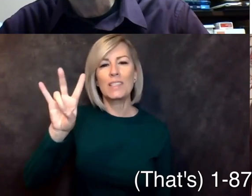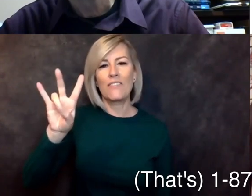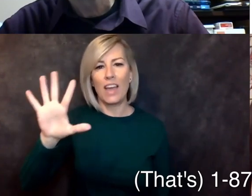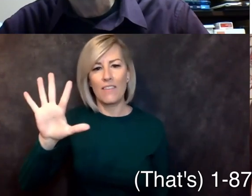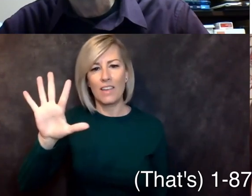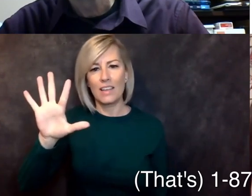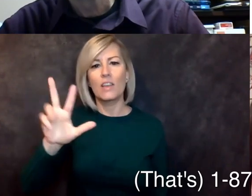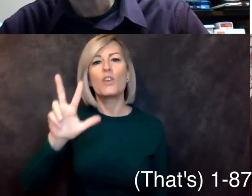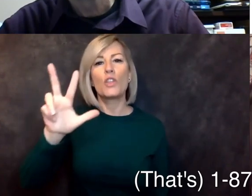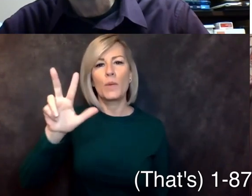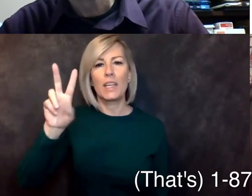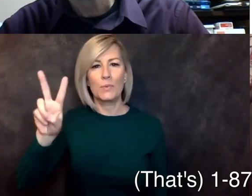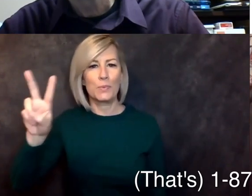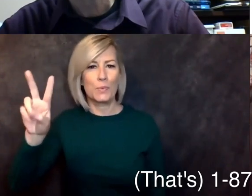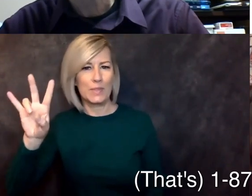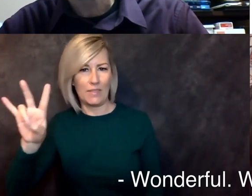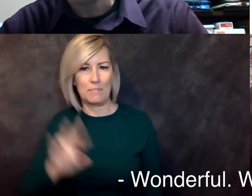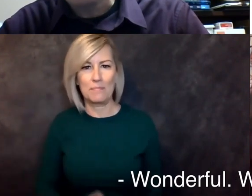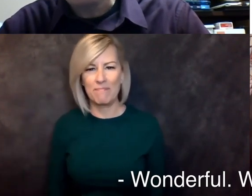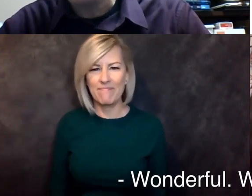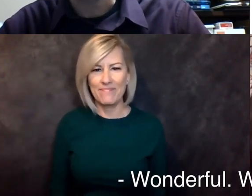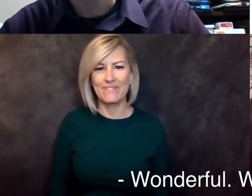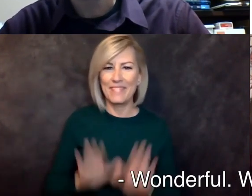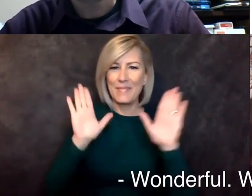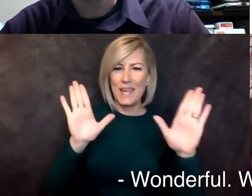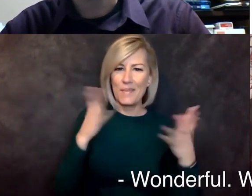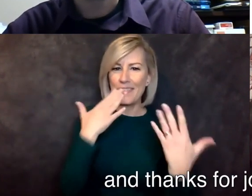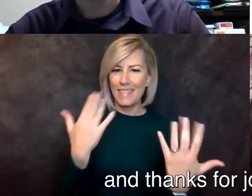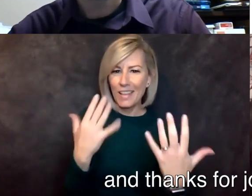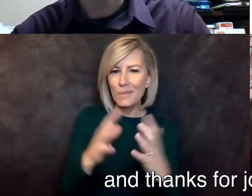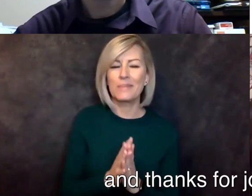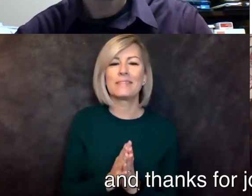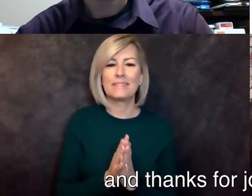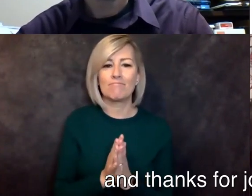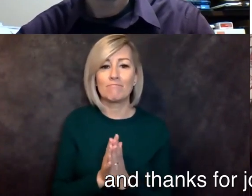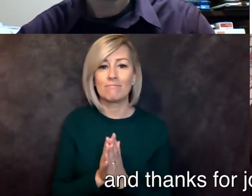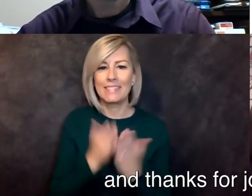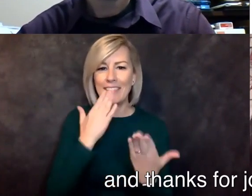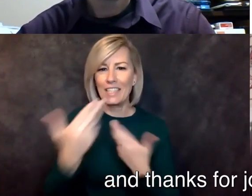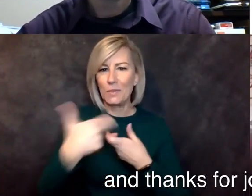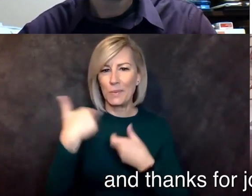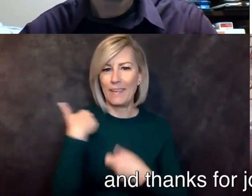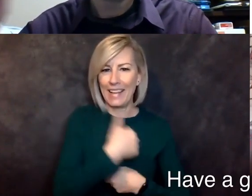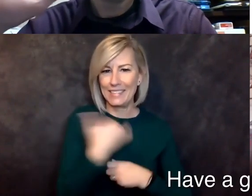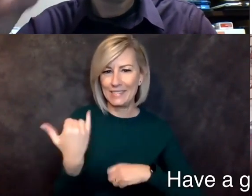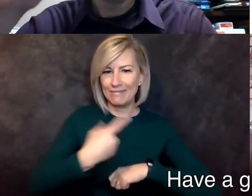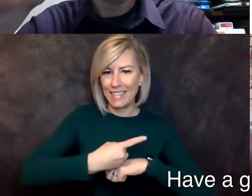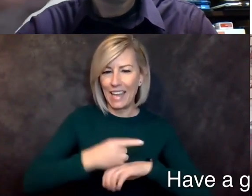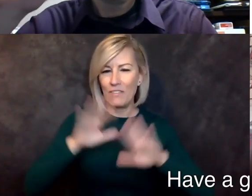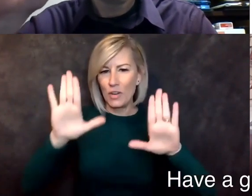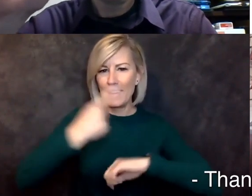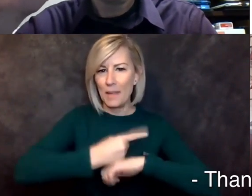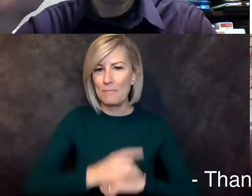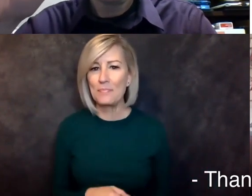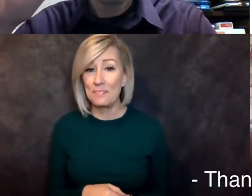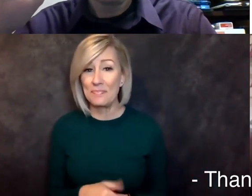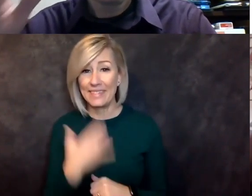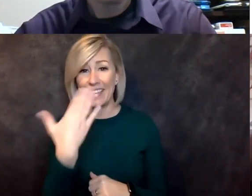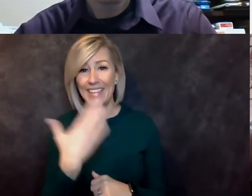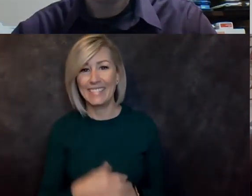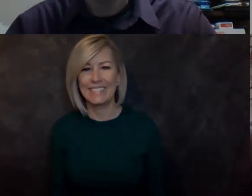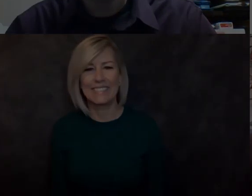-3227. Wonderful. Well, thank you, and thanks for joining us today. Have a great day. Thank you.